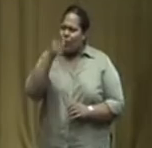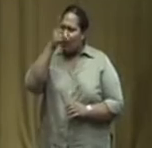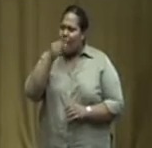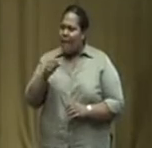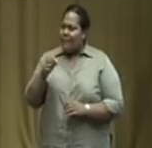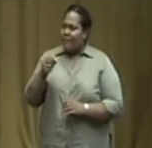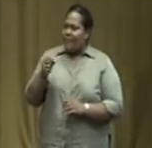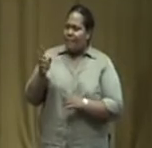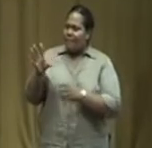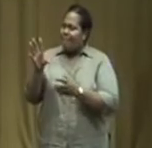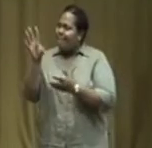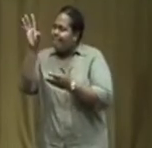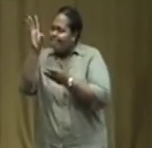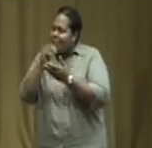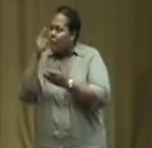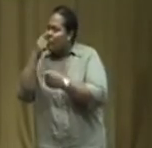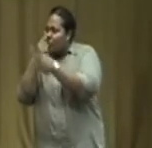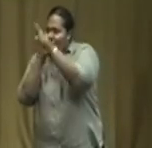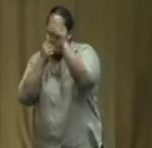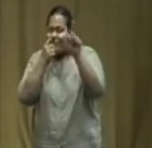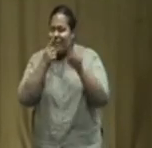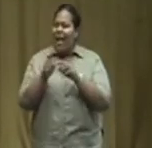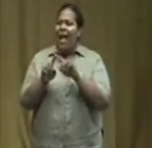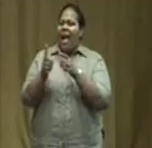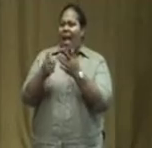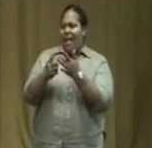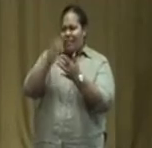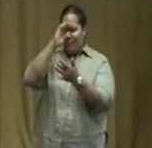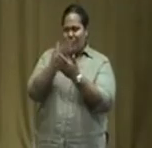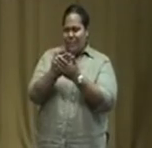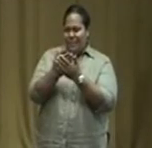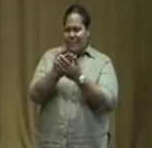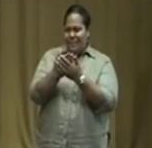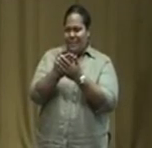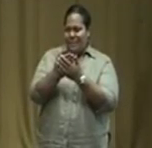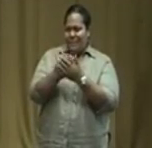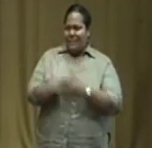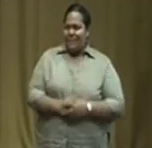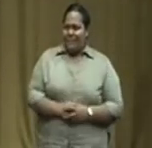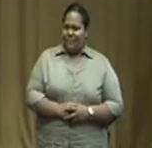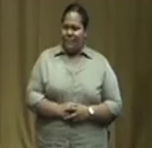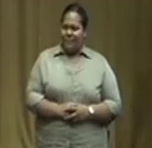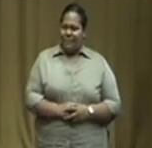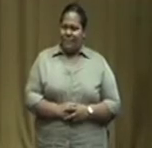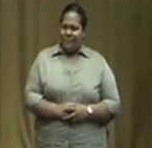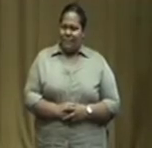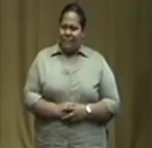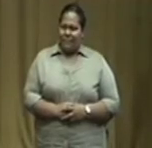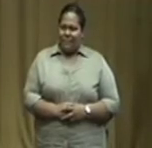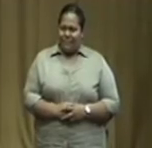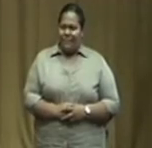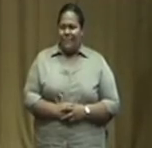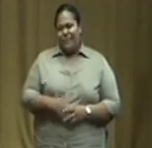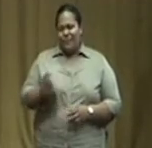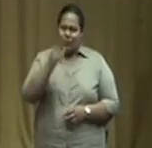interactions from different distributed technologies on the website that use the course tag and that we are actually